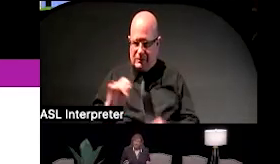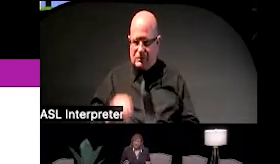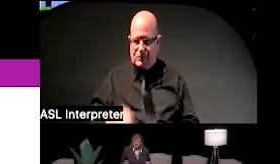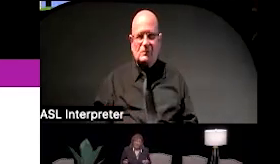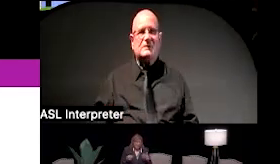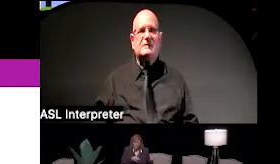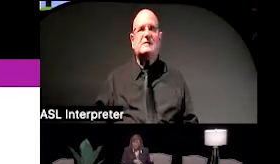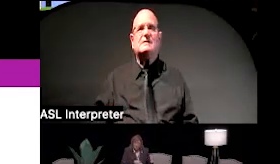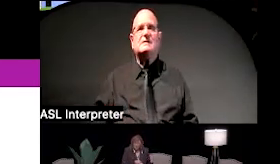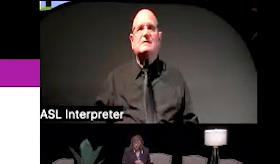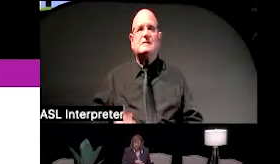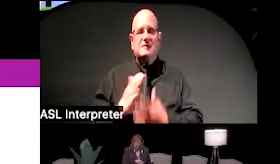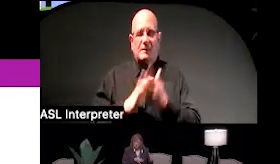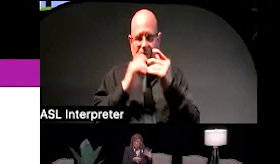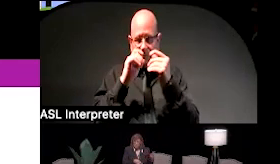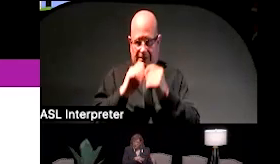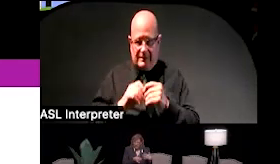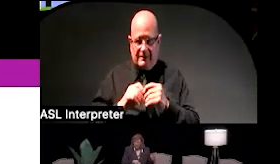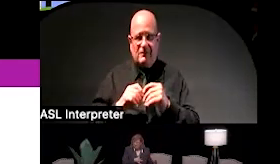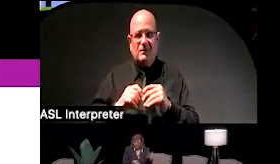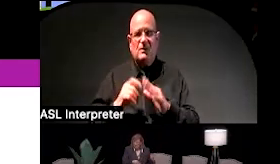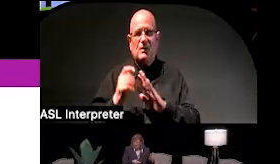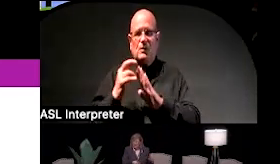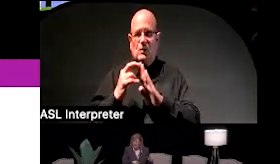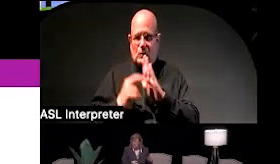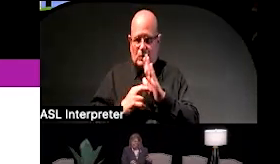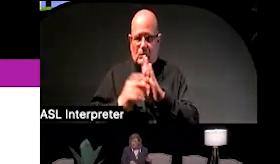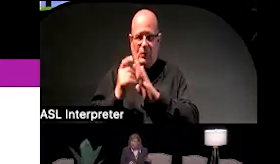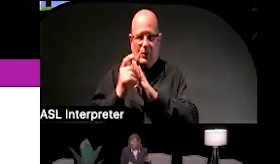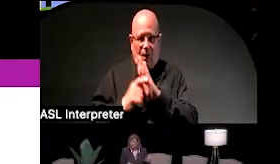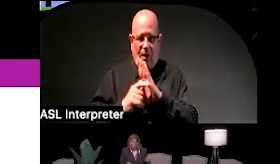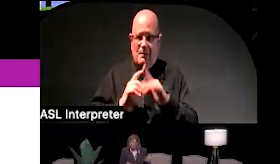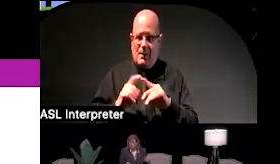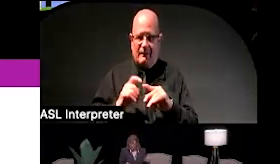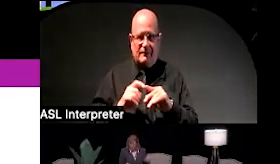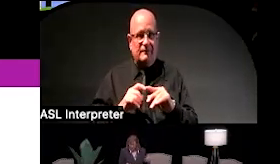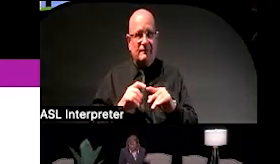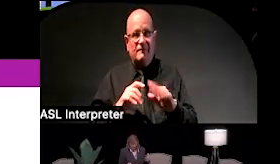that you got to go to the folks who know what these rules are.